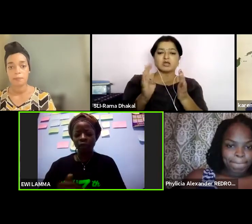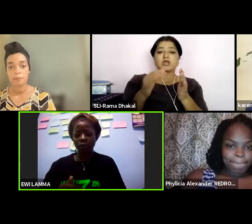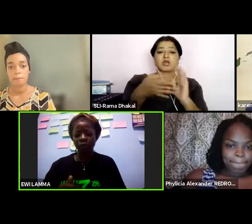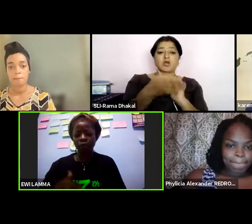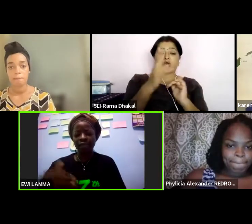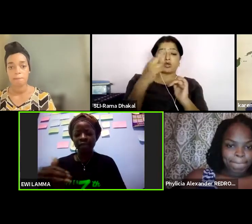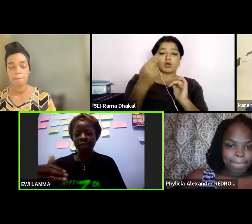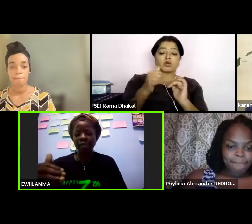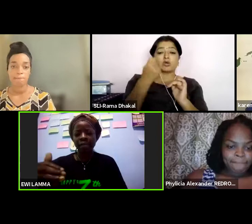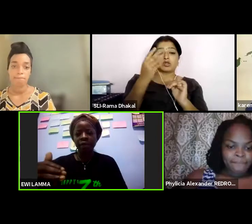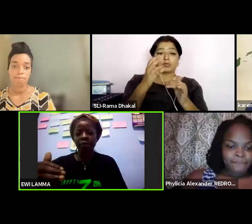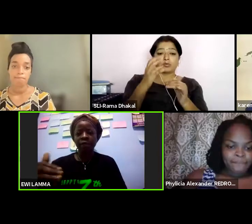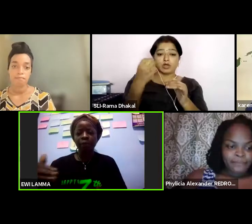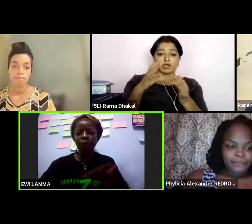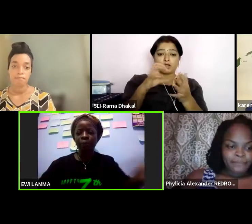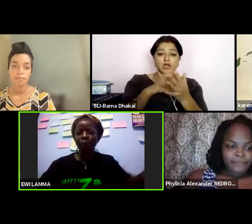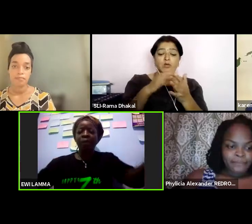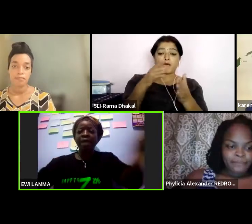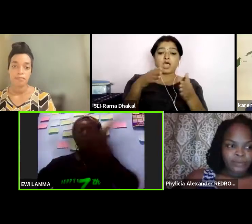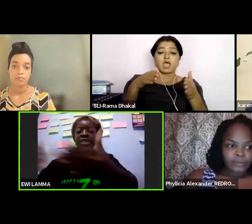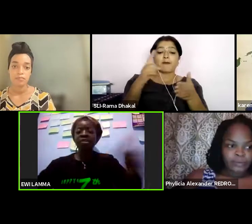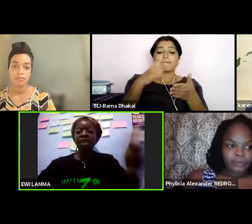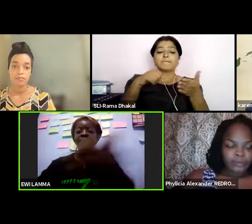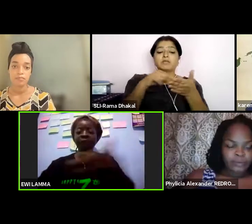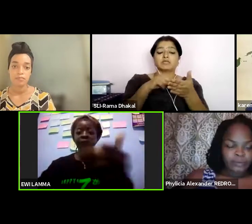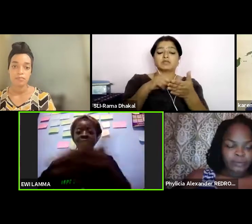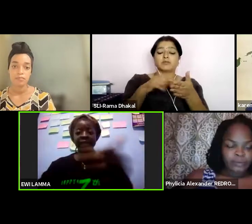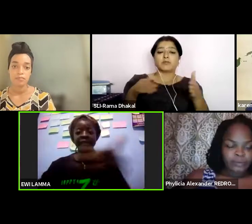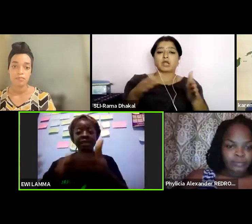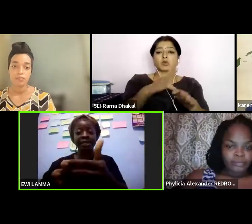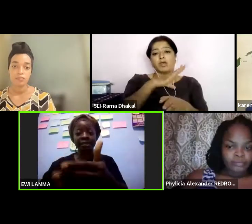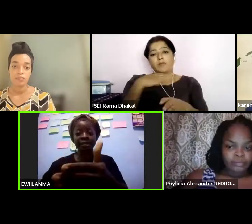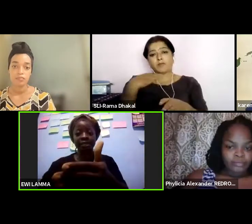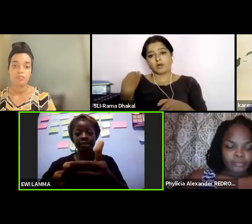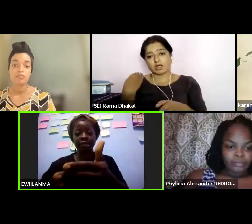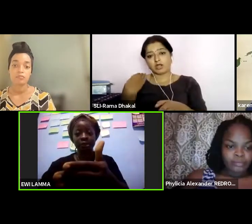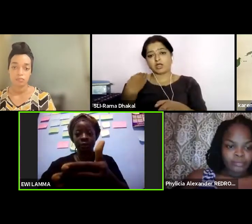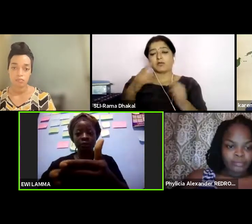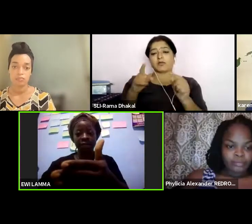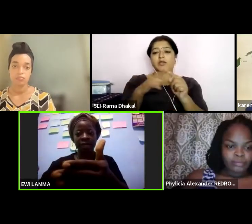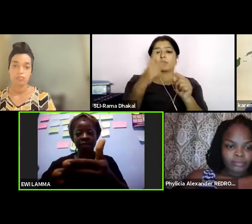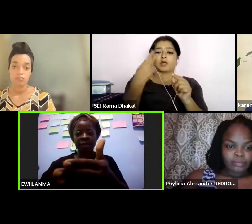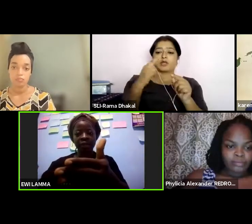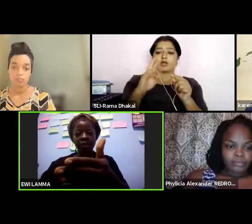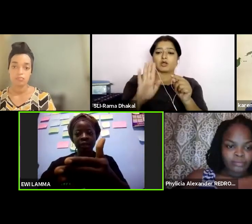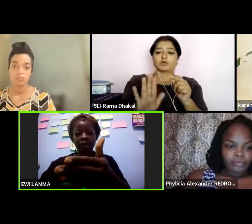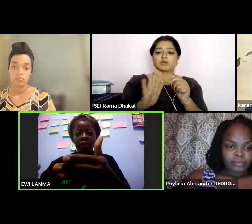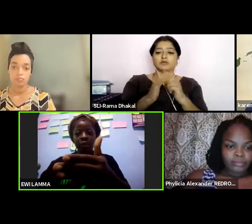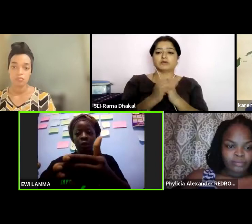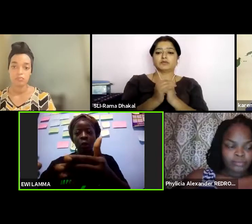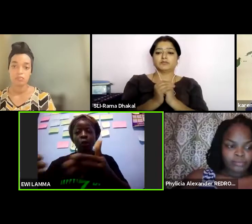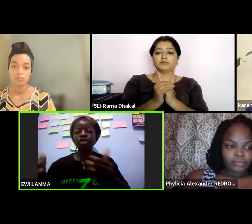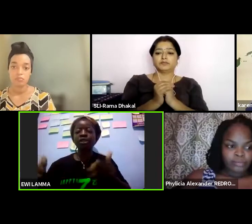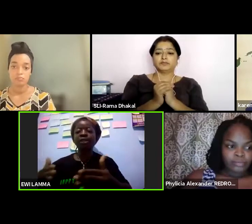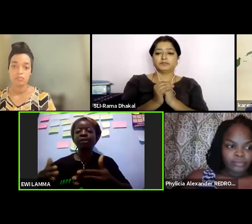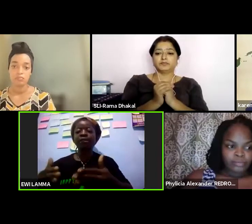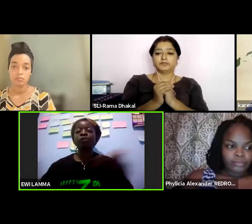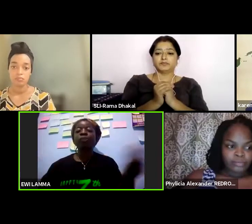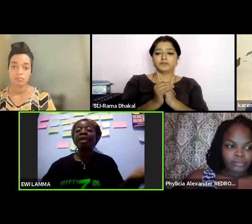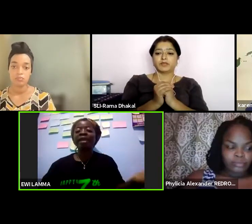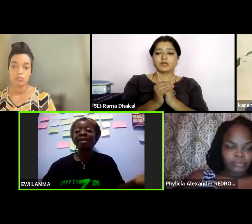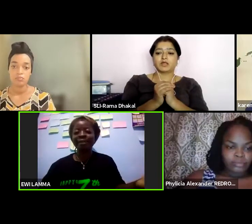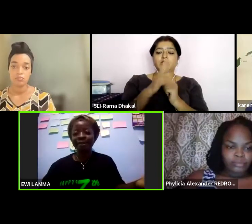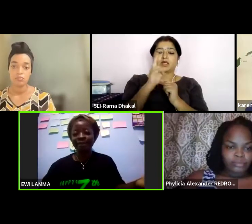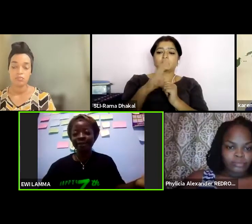I always look into is when organizations and platforms like this come together, opportunities should